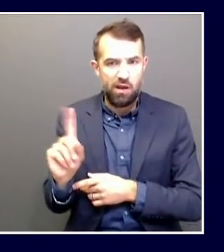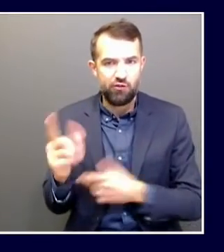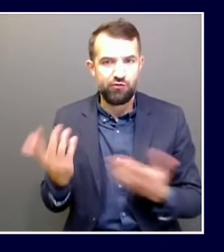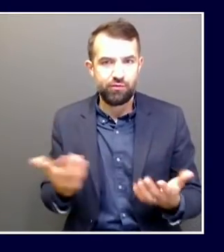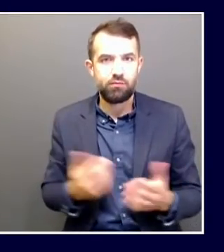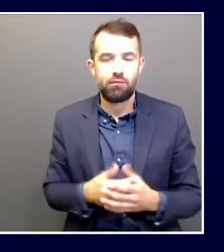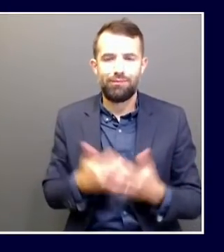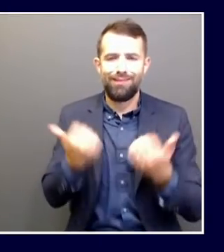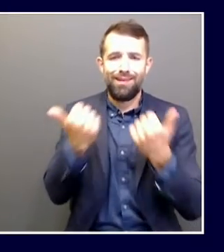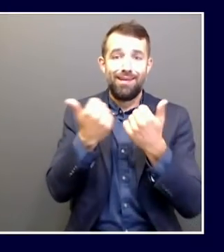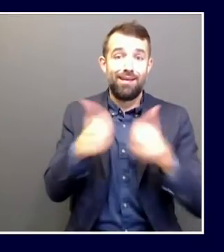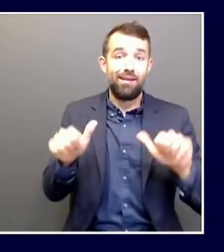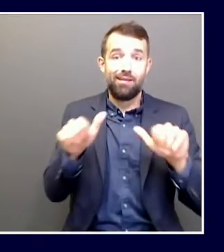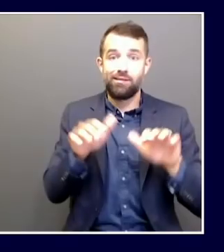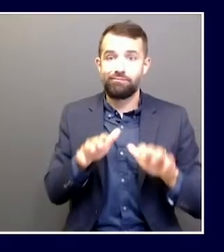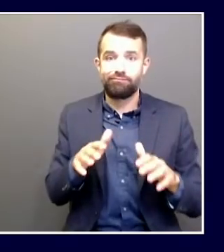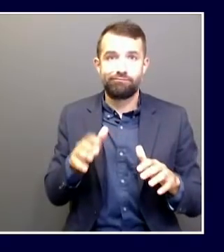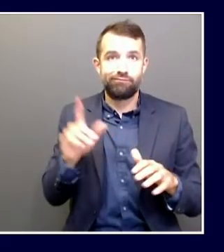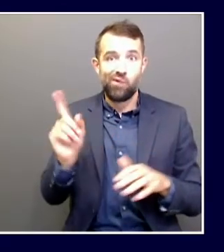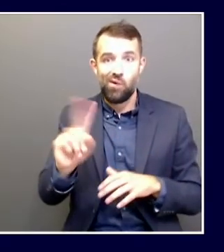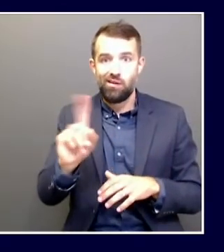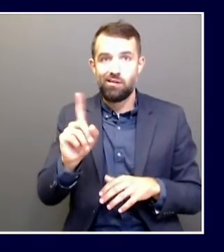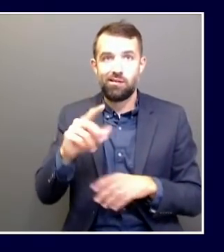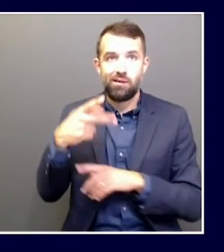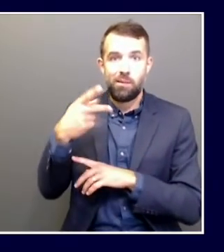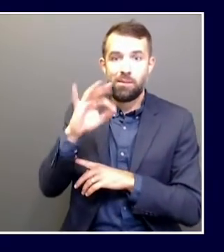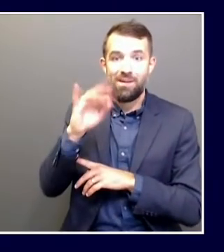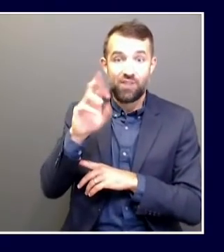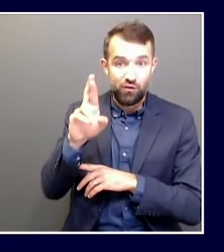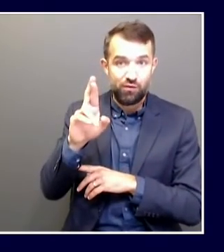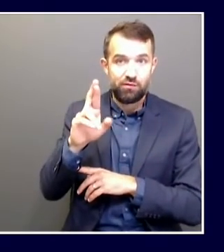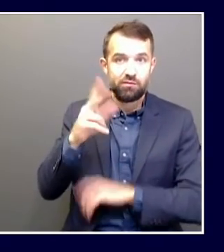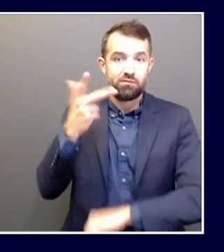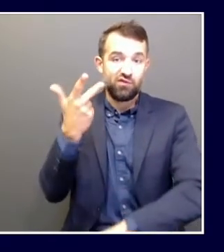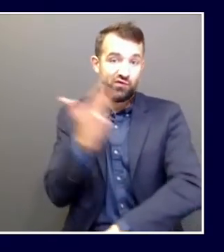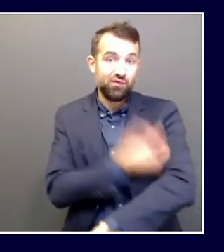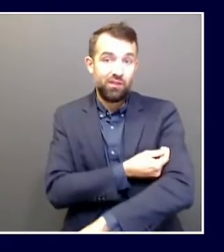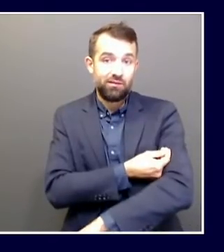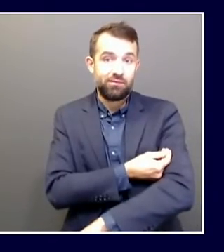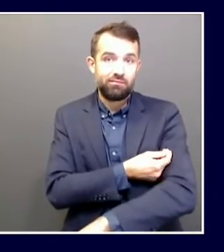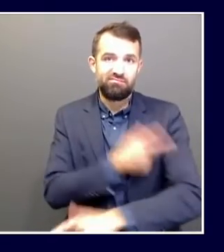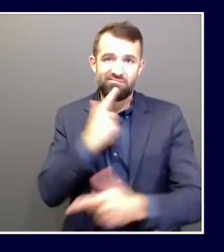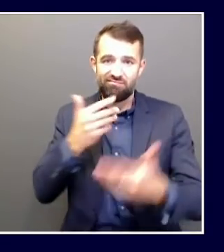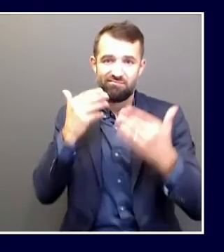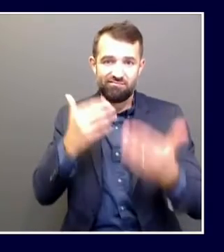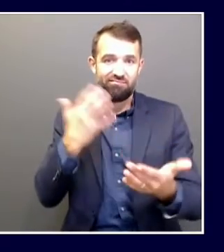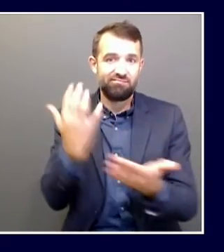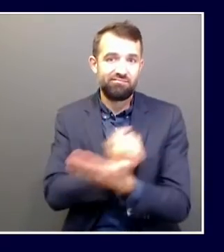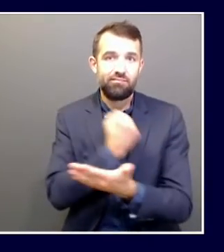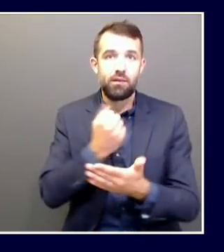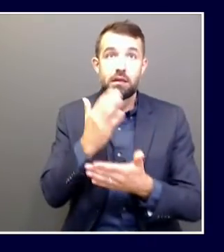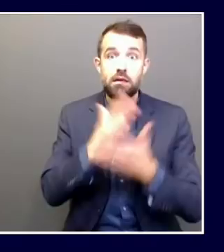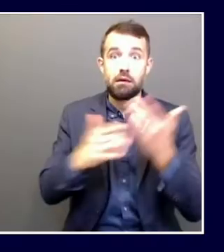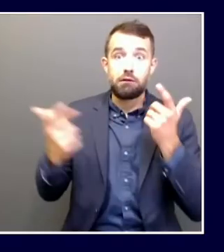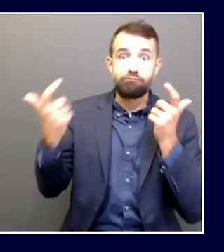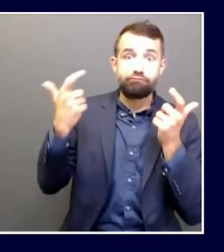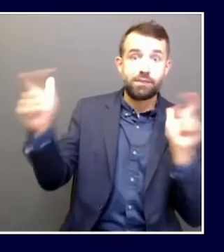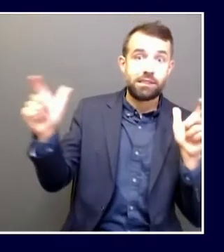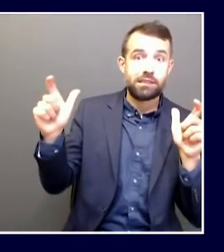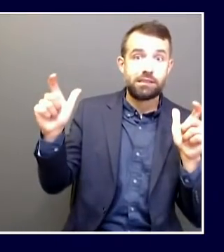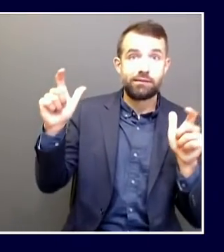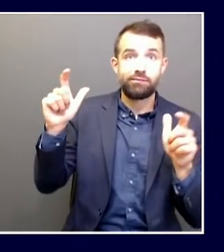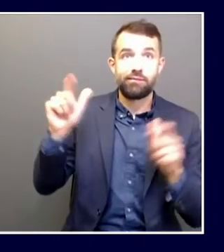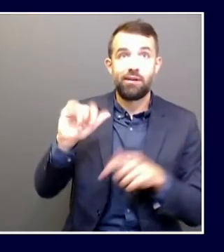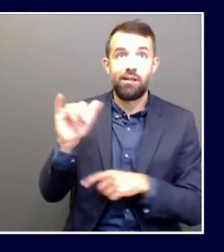is administering the Pfizer vaccine. Some folks will want to go to a large site, like the one that the York County EMA